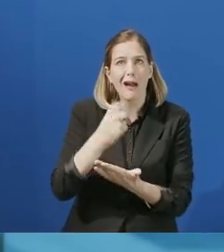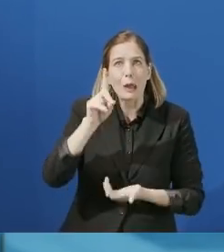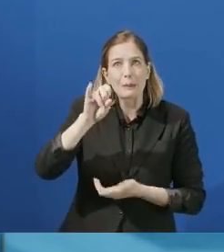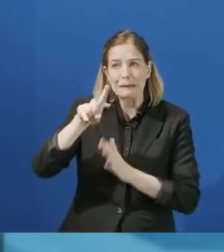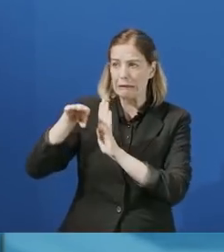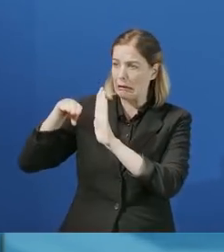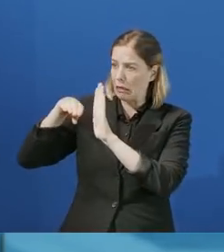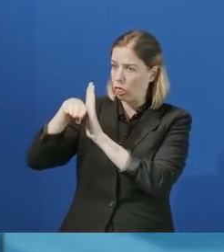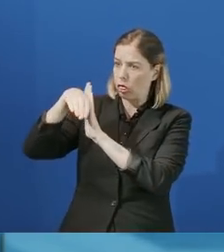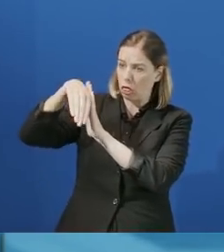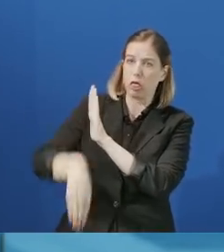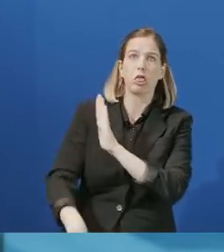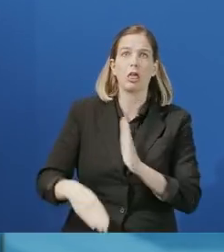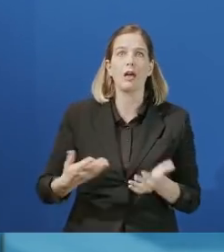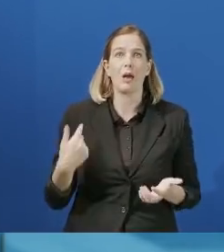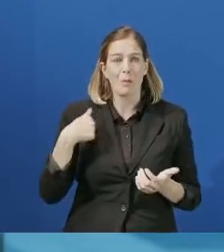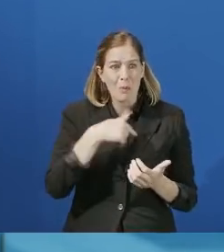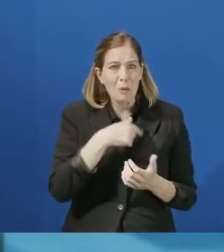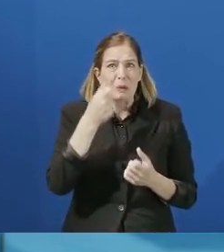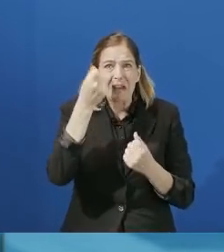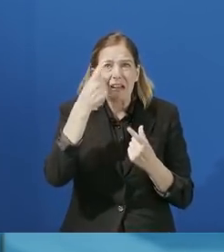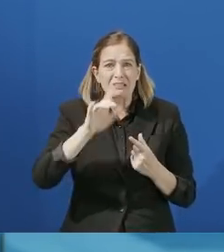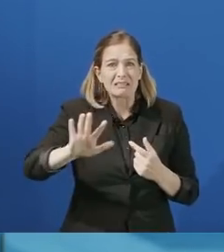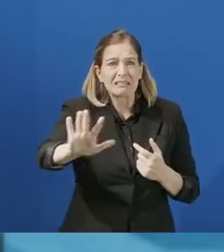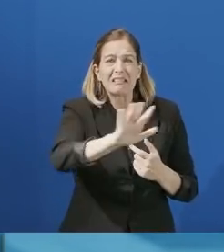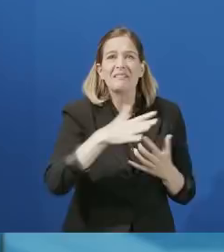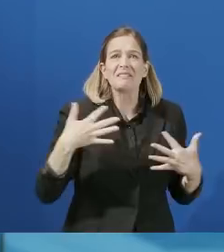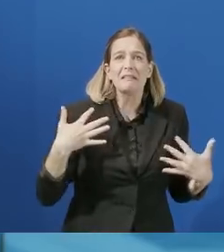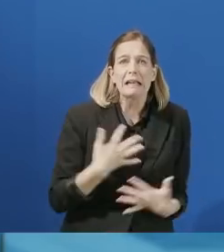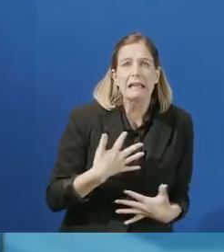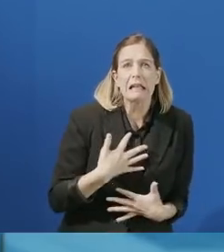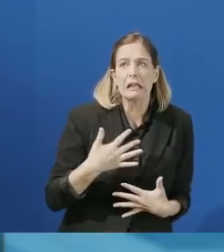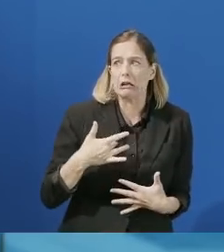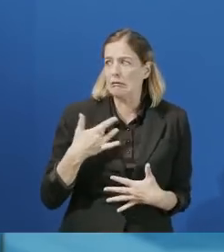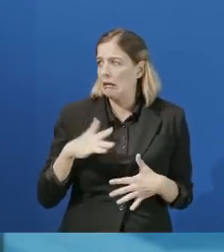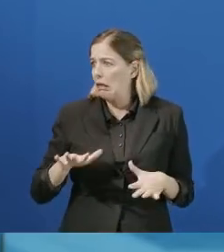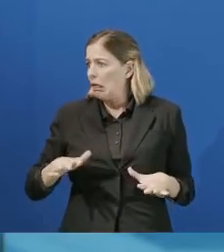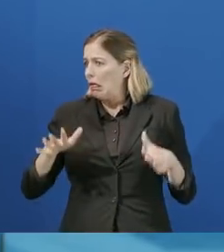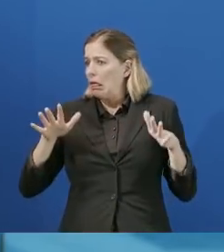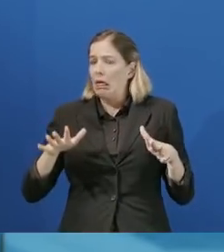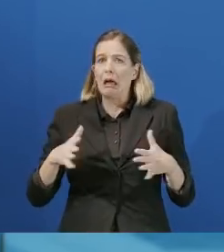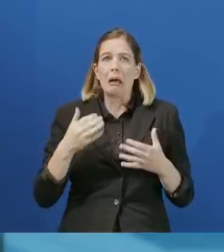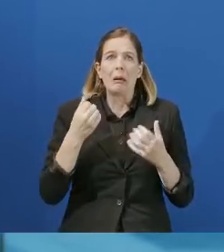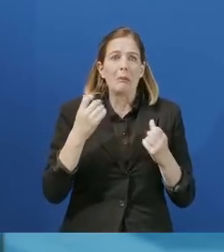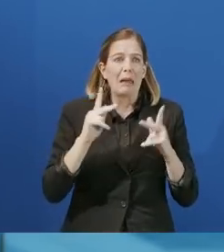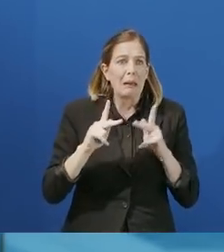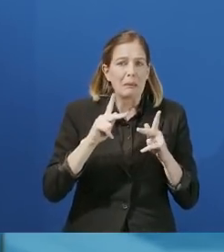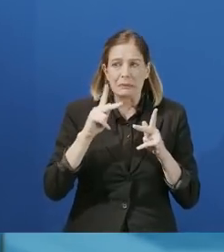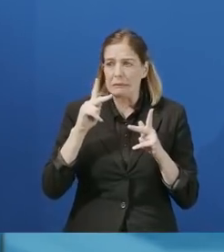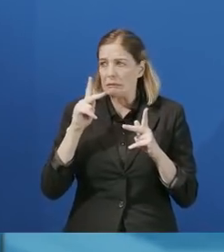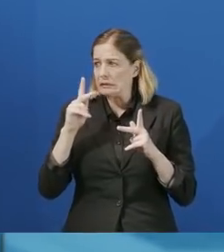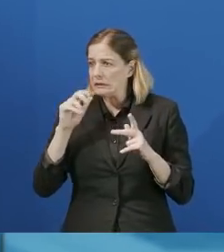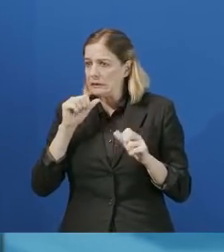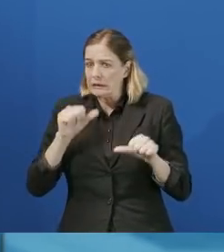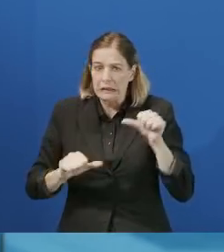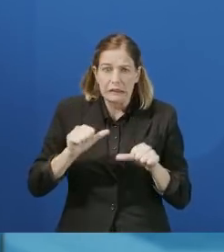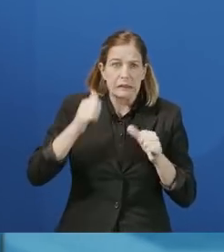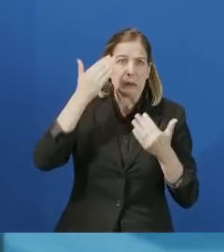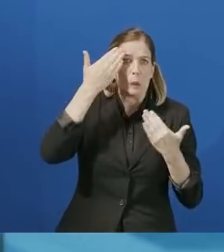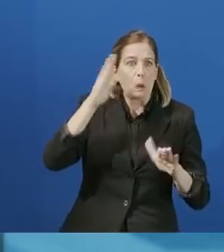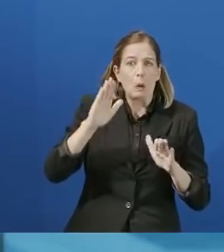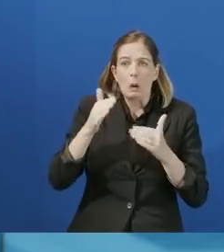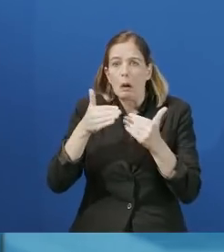and anxiety. There were many more unknowns going backwards. We're starting to fill in some of the blanks going